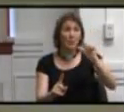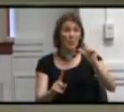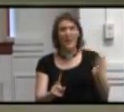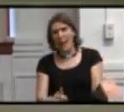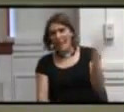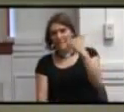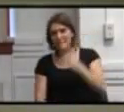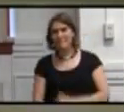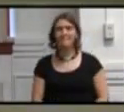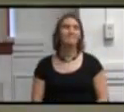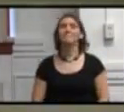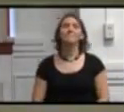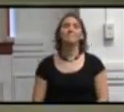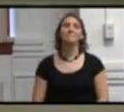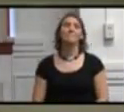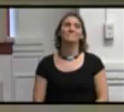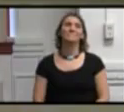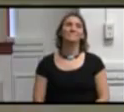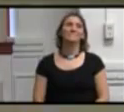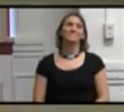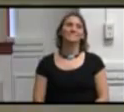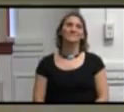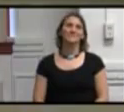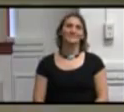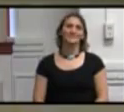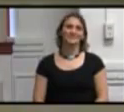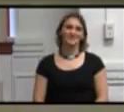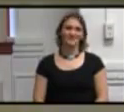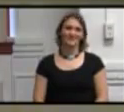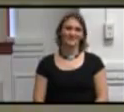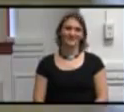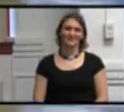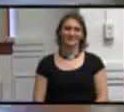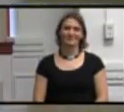to the table and introduce yourselves?